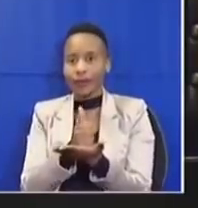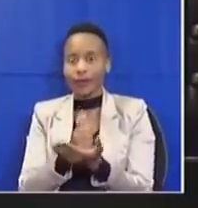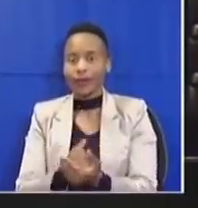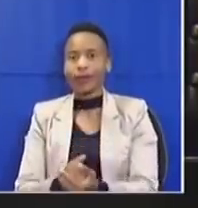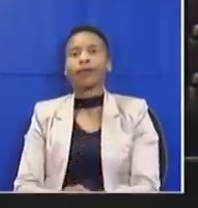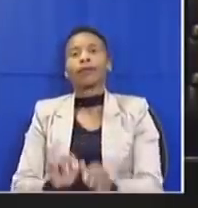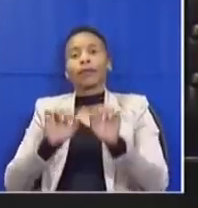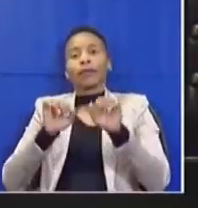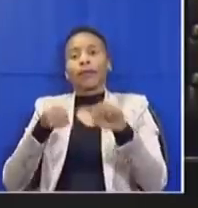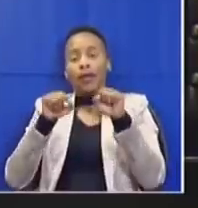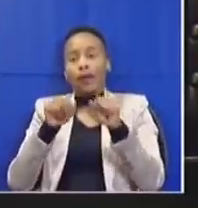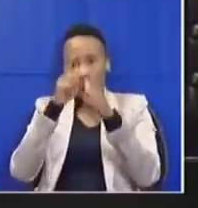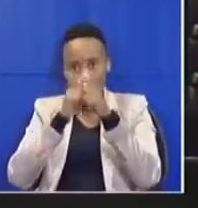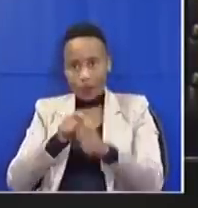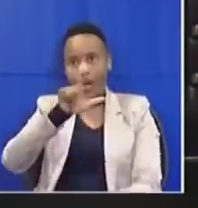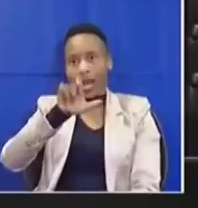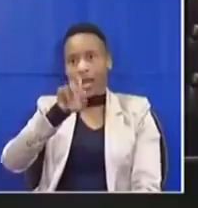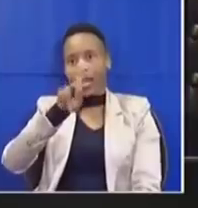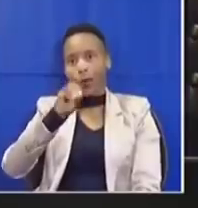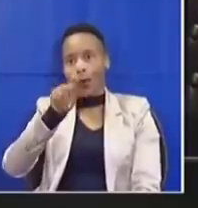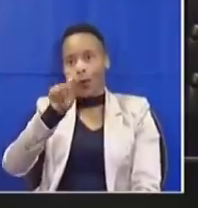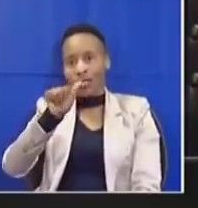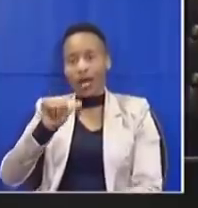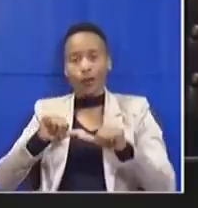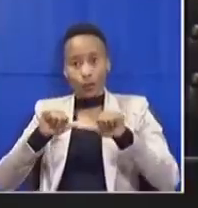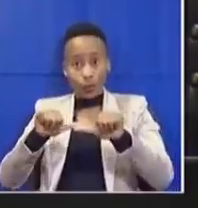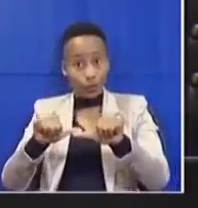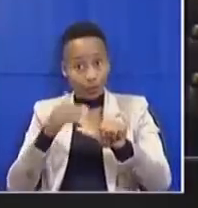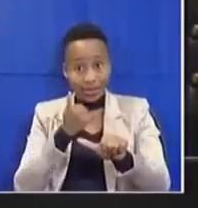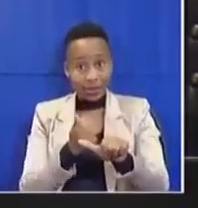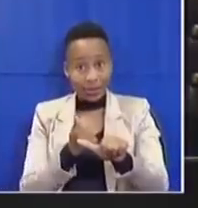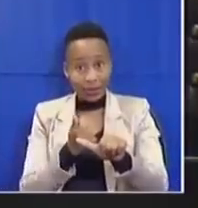allow Honourable Lekota to continue? Honourable Lekota?